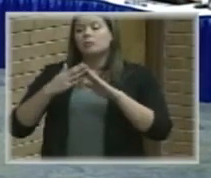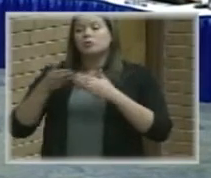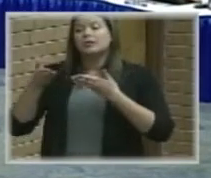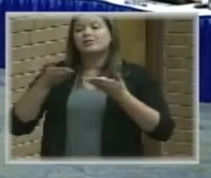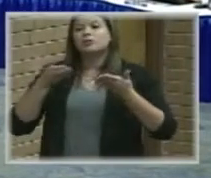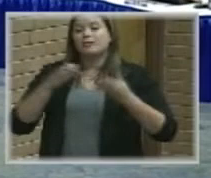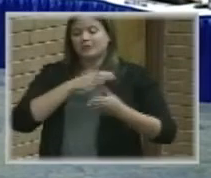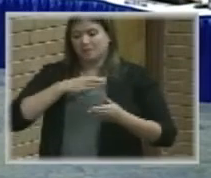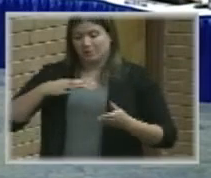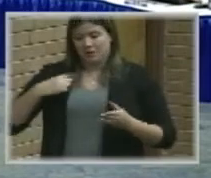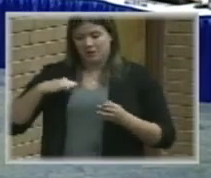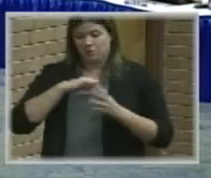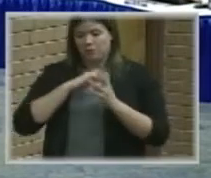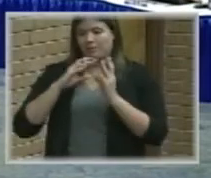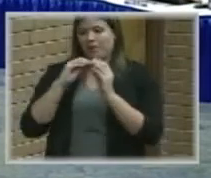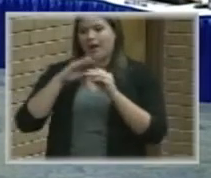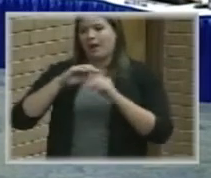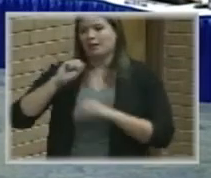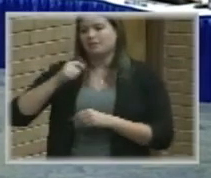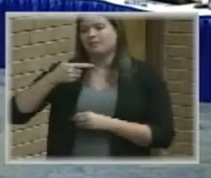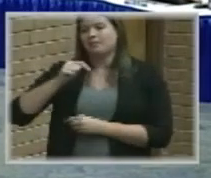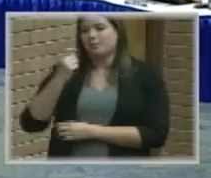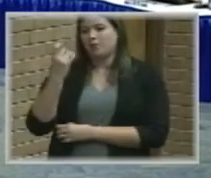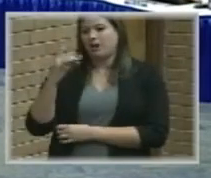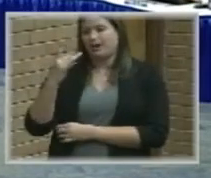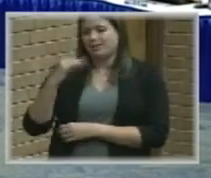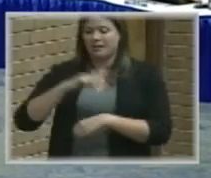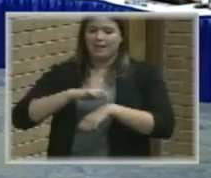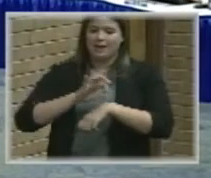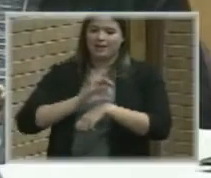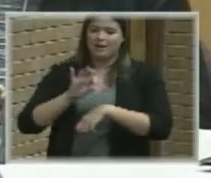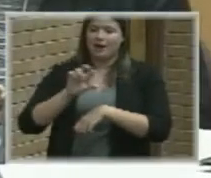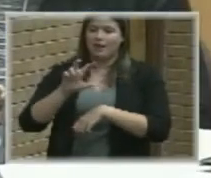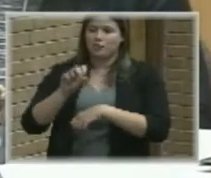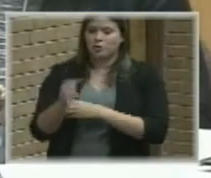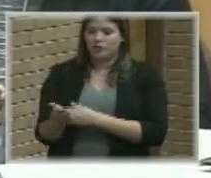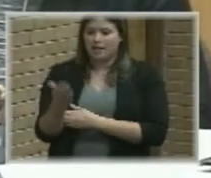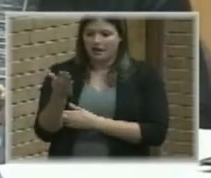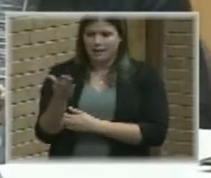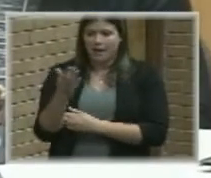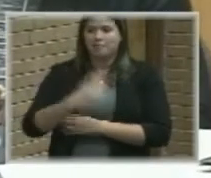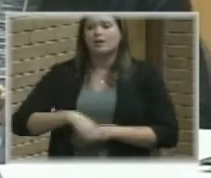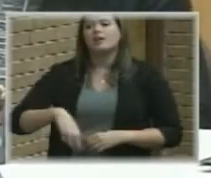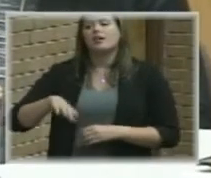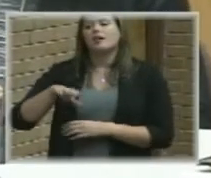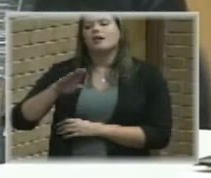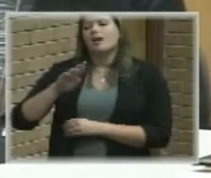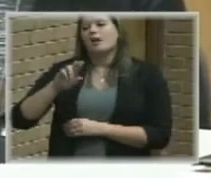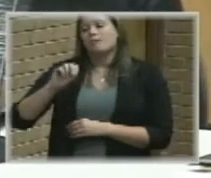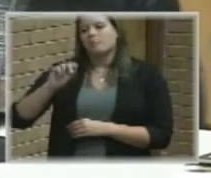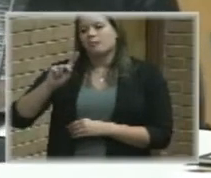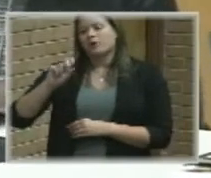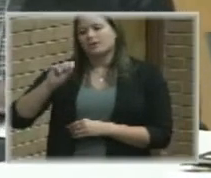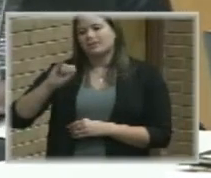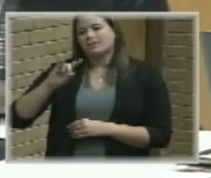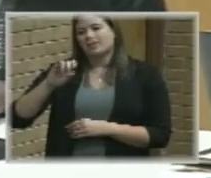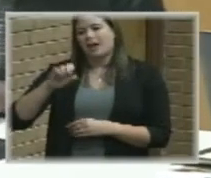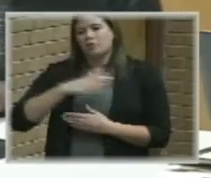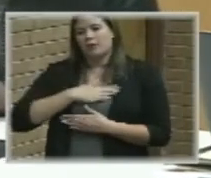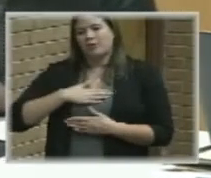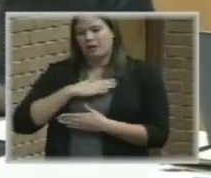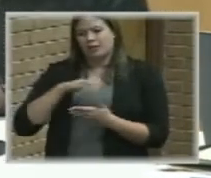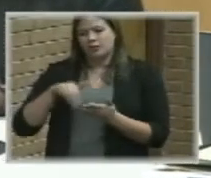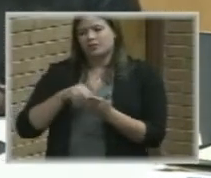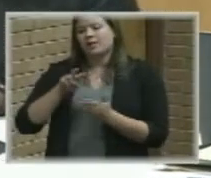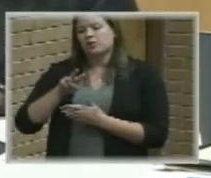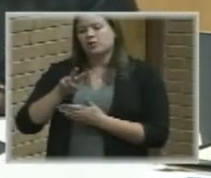met on September 18th at 9:30 a.m. at the Brookside Recreation Center, 220